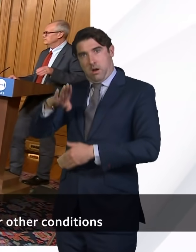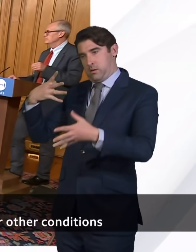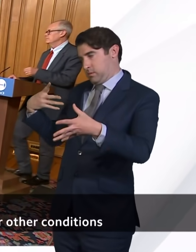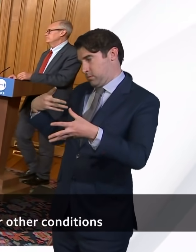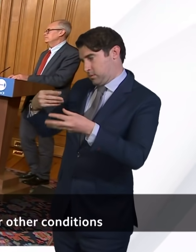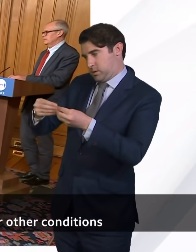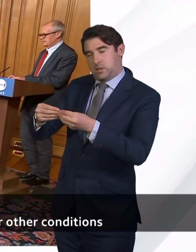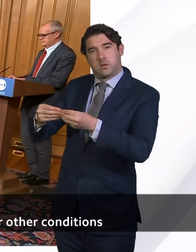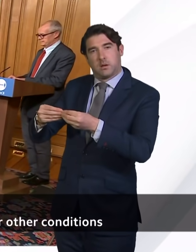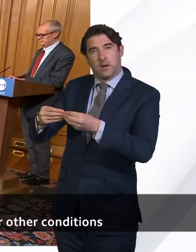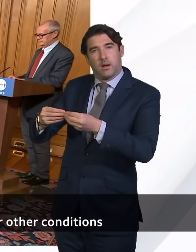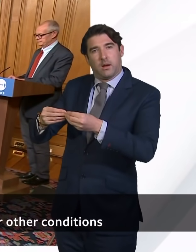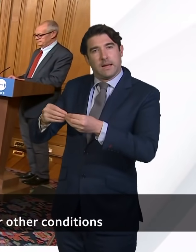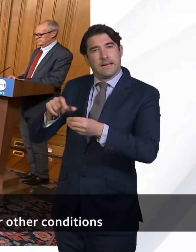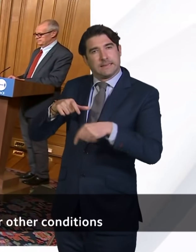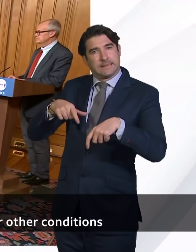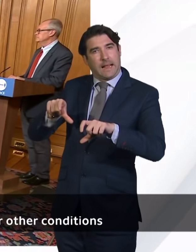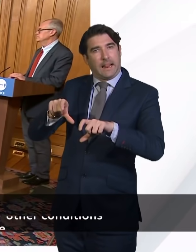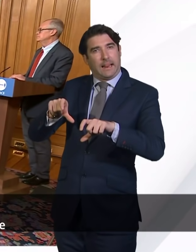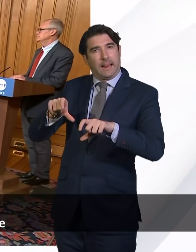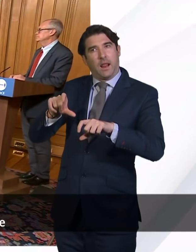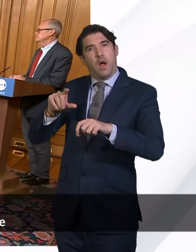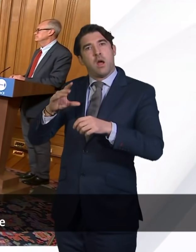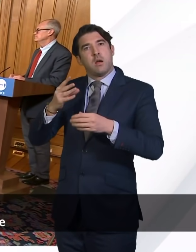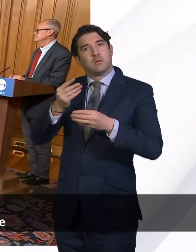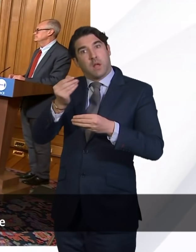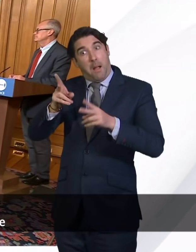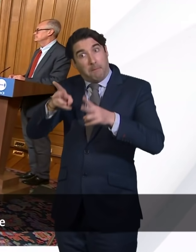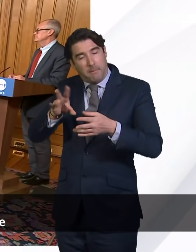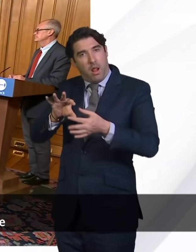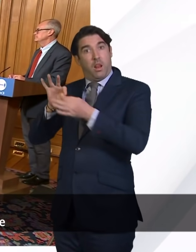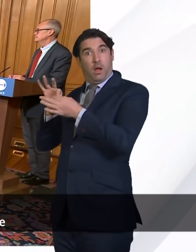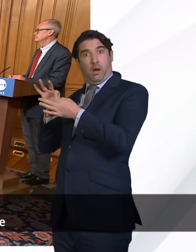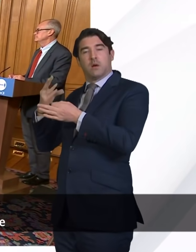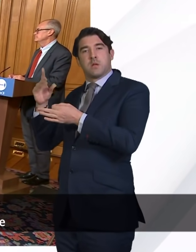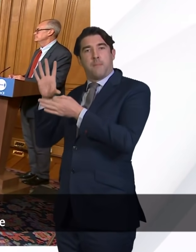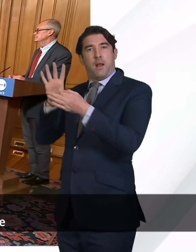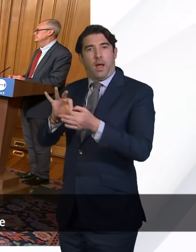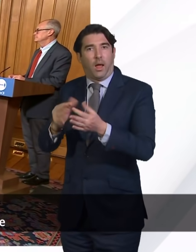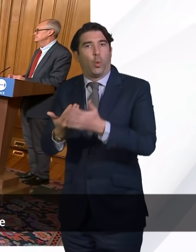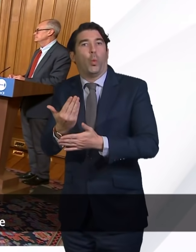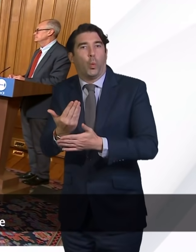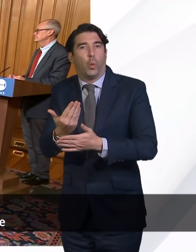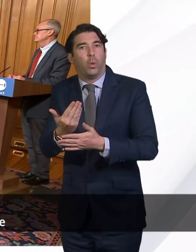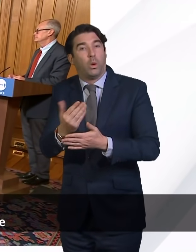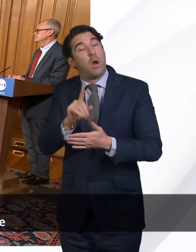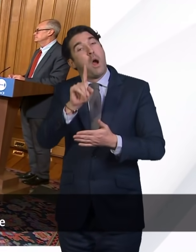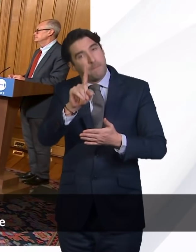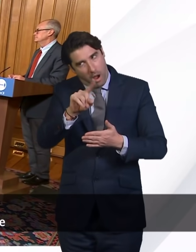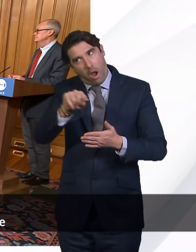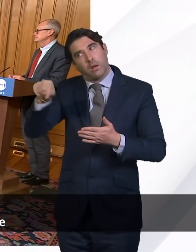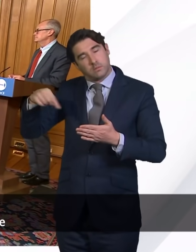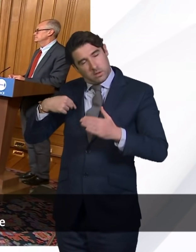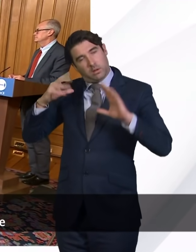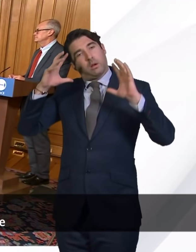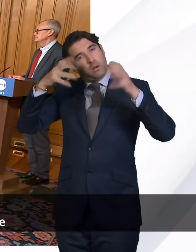of deaths now shouldn't reassure us that we won't be in relatively short order in quite difficult places, certainly in the regions where we're